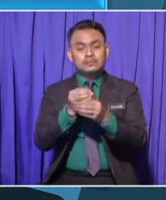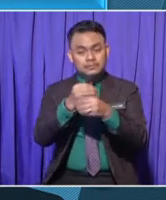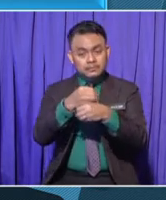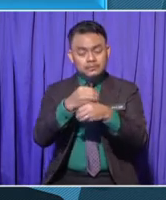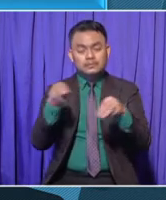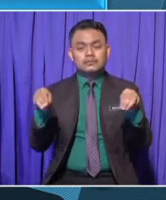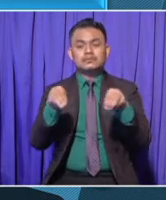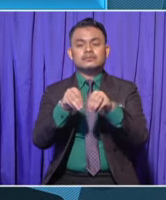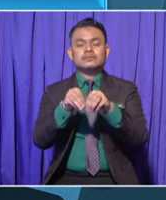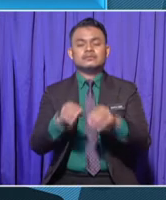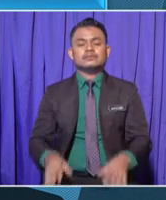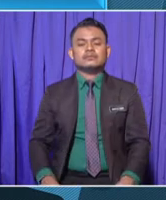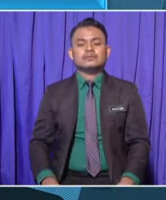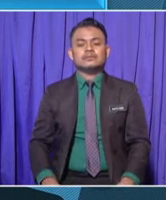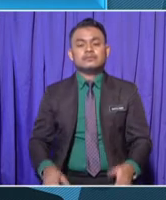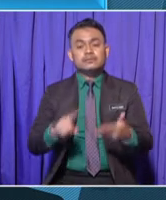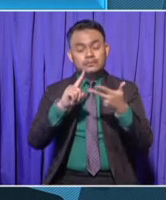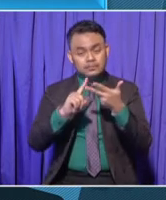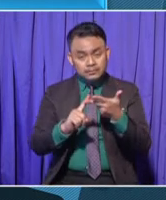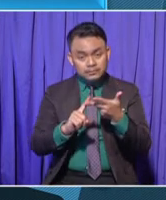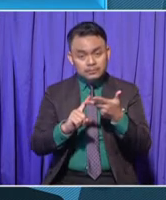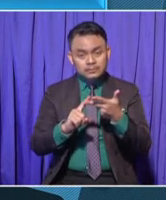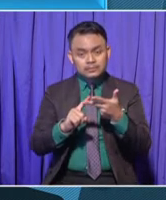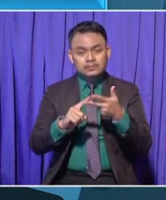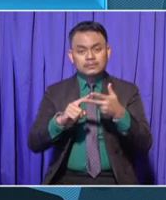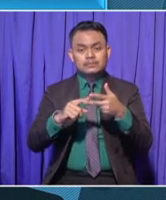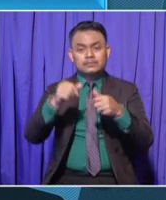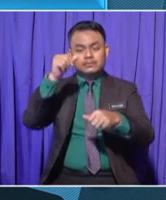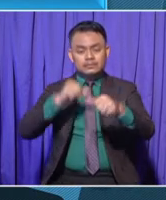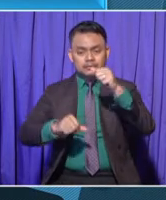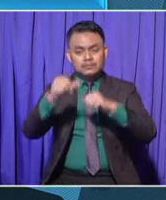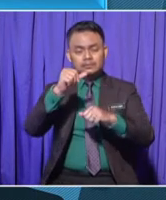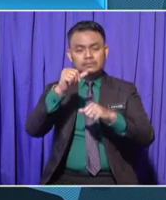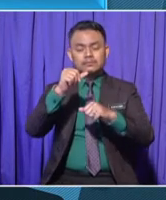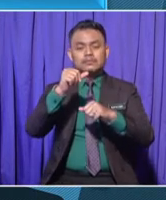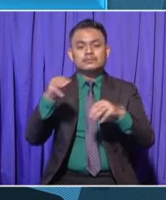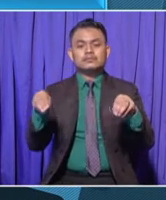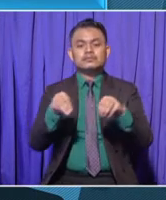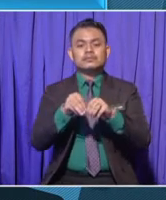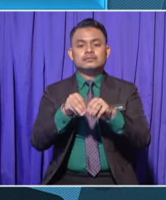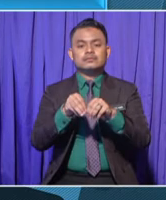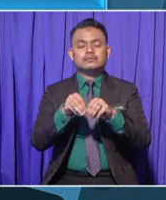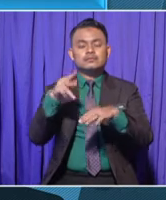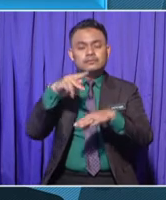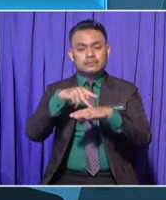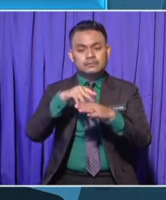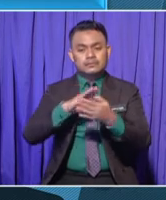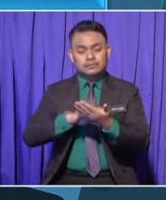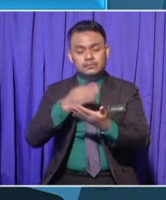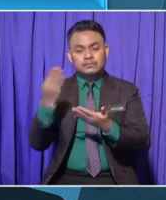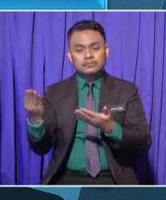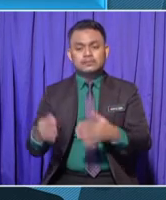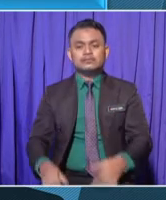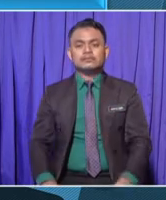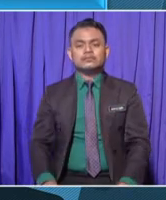magnet, the reaction of magnets to various objects, to conclude